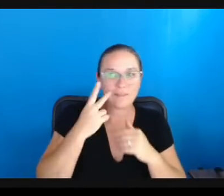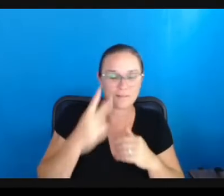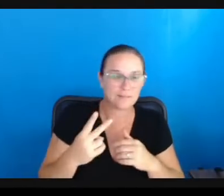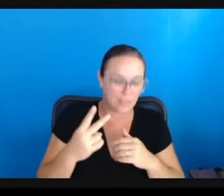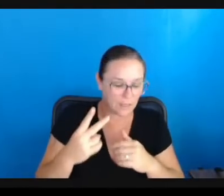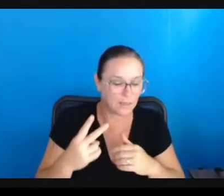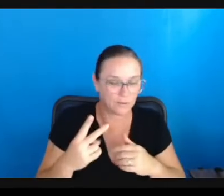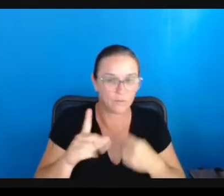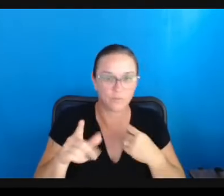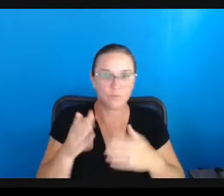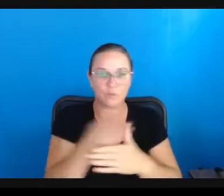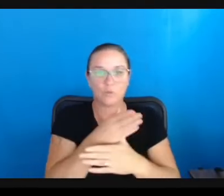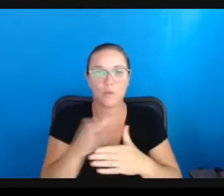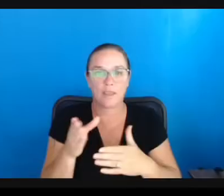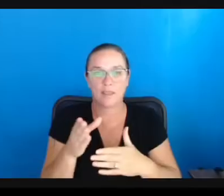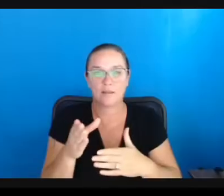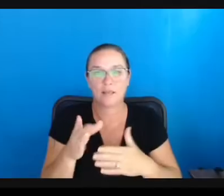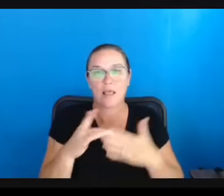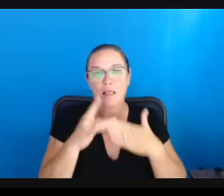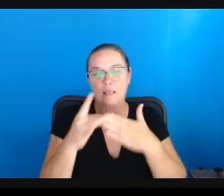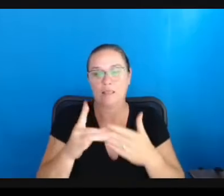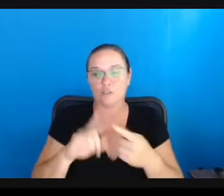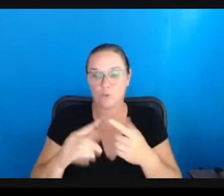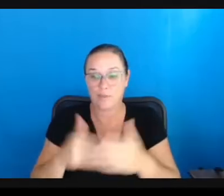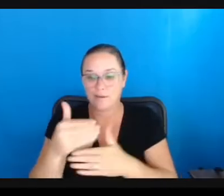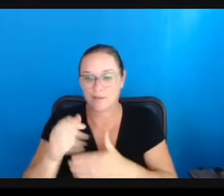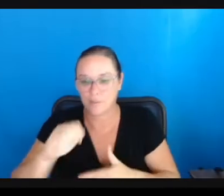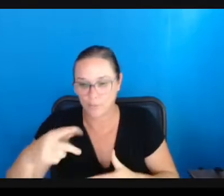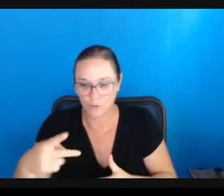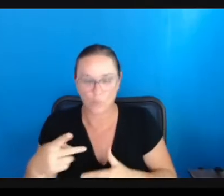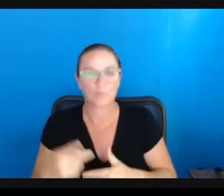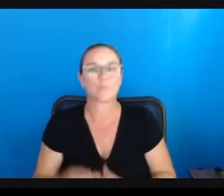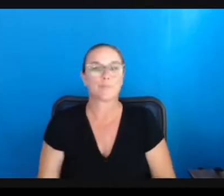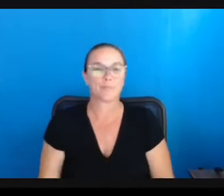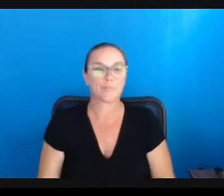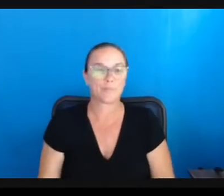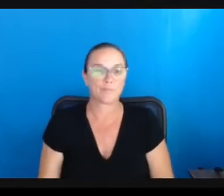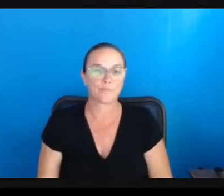more coming. And so it appears that that will be the case once again.